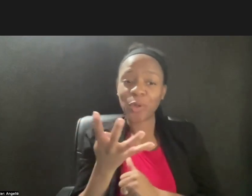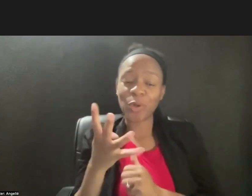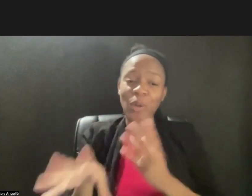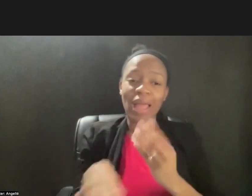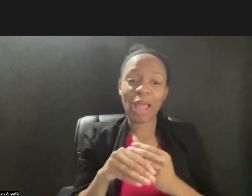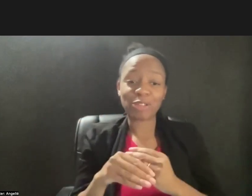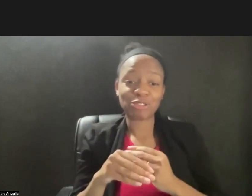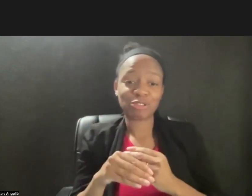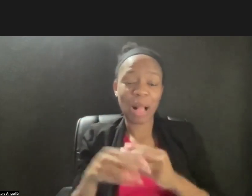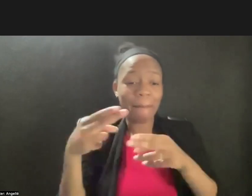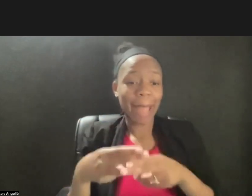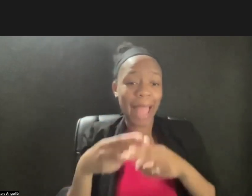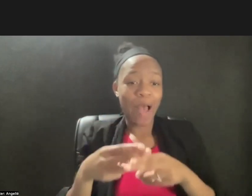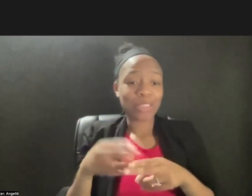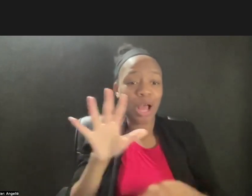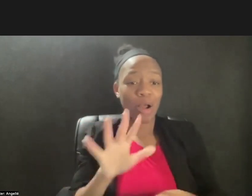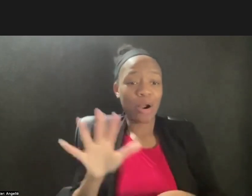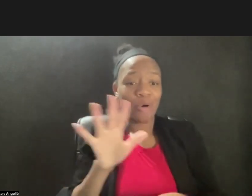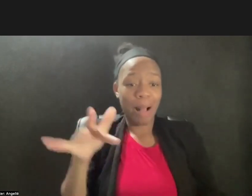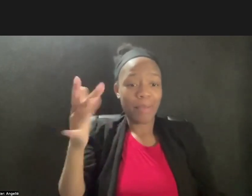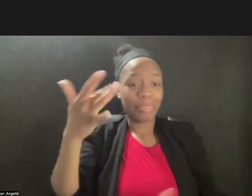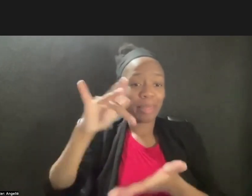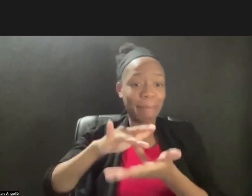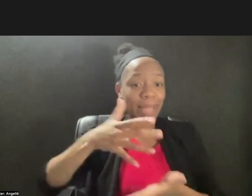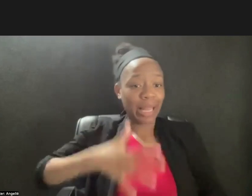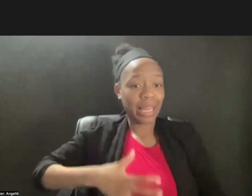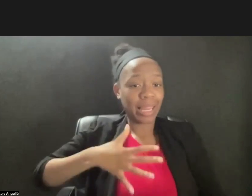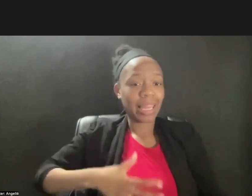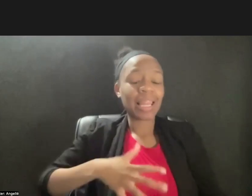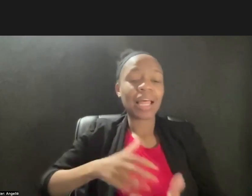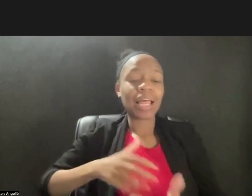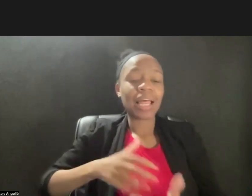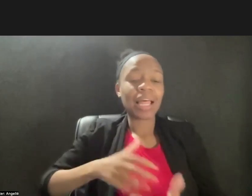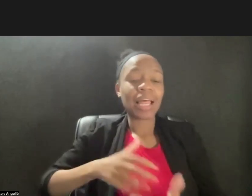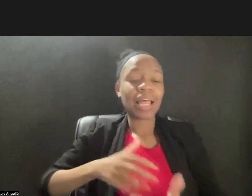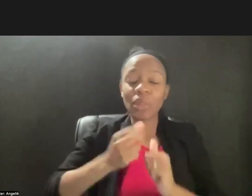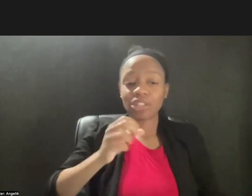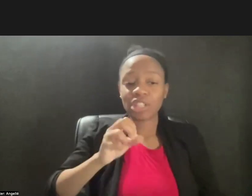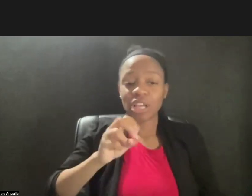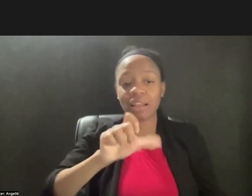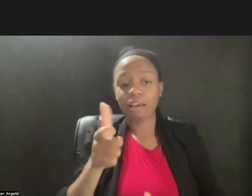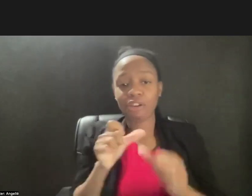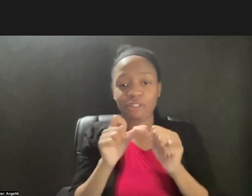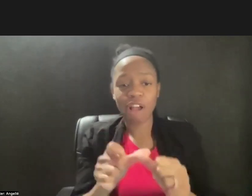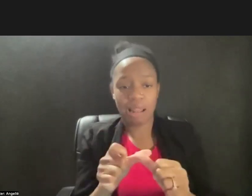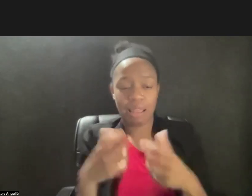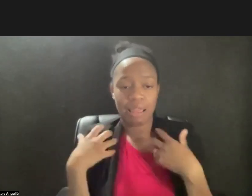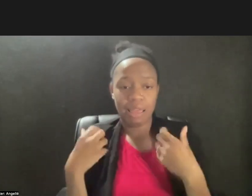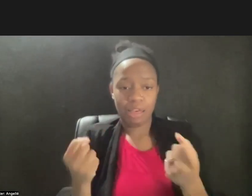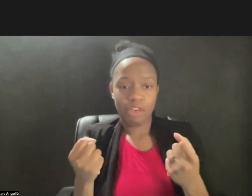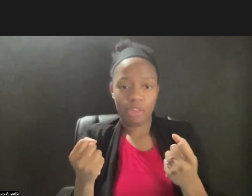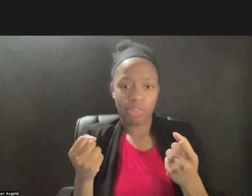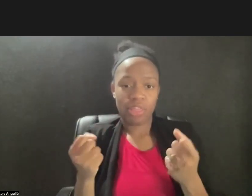the middle. Living with HIV and other chronic health conditions. So I've been living with HIV